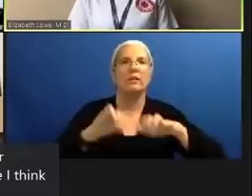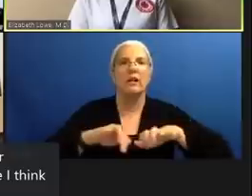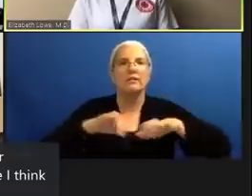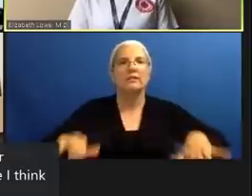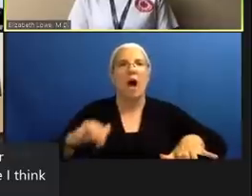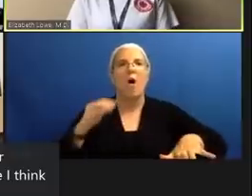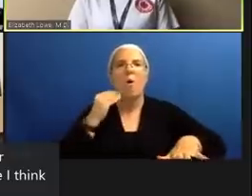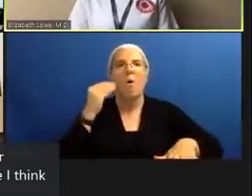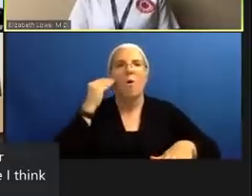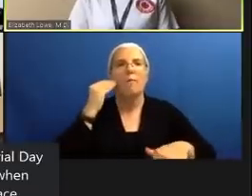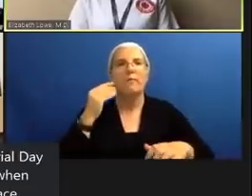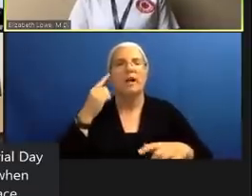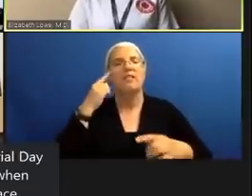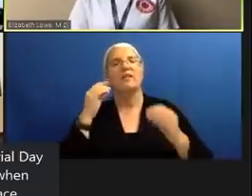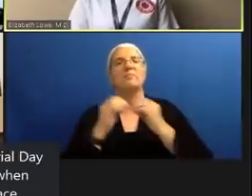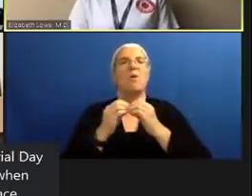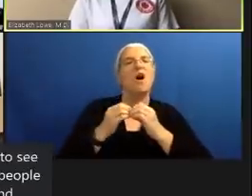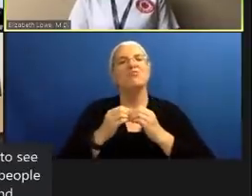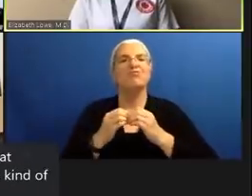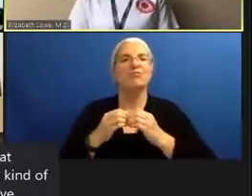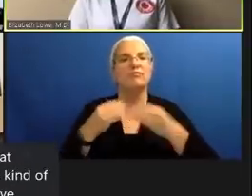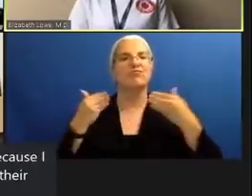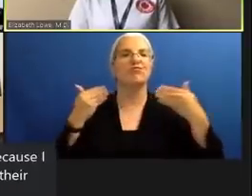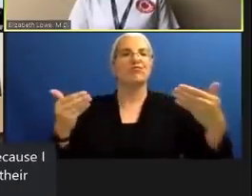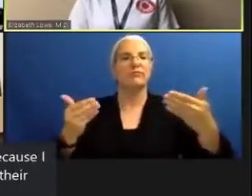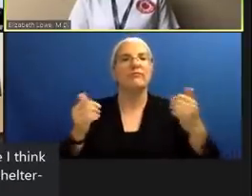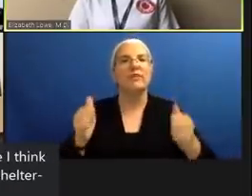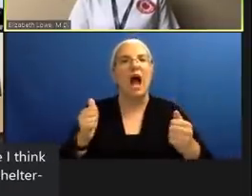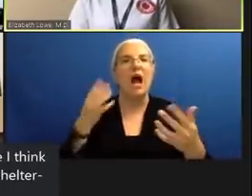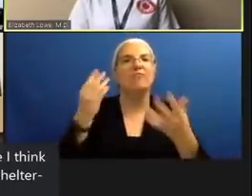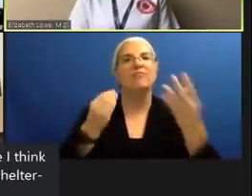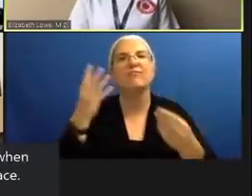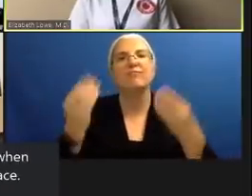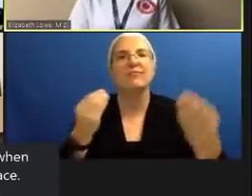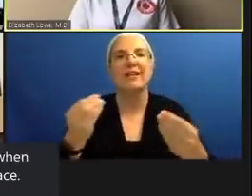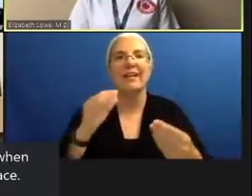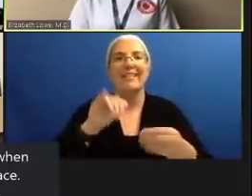place, and we have seen the data play out, I think.